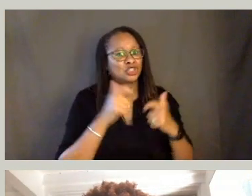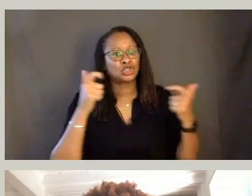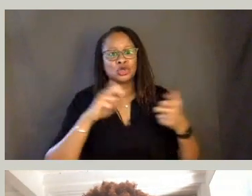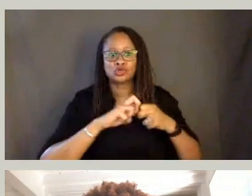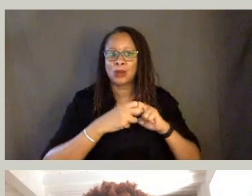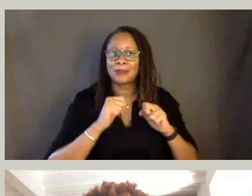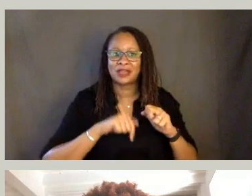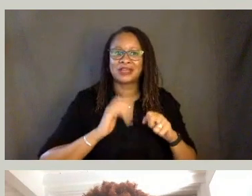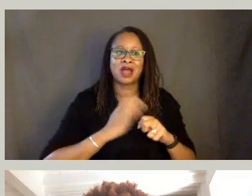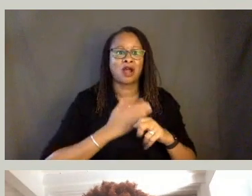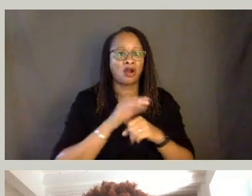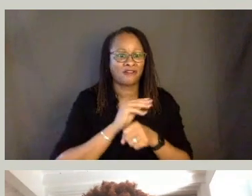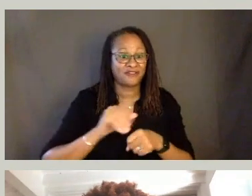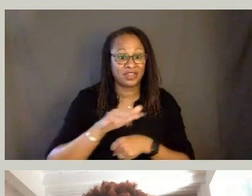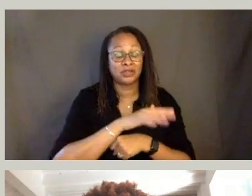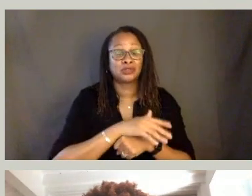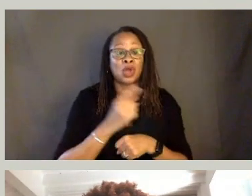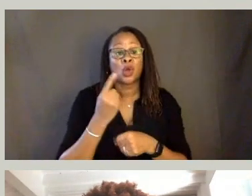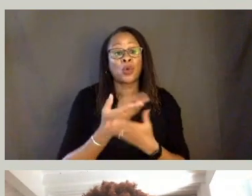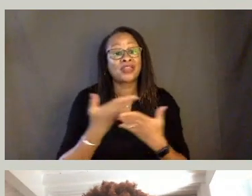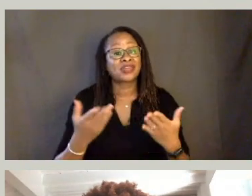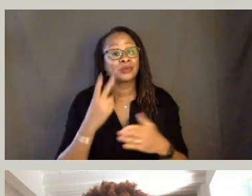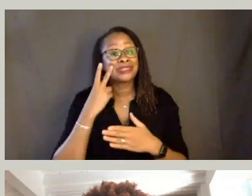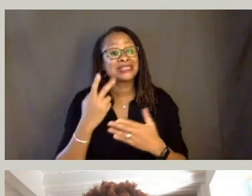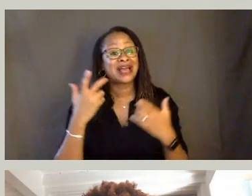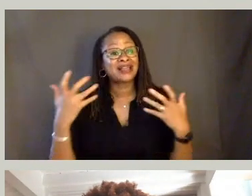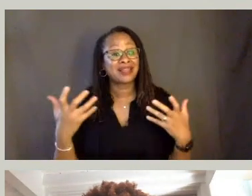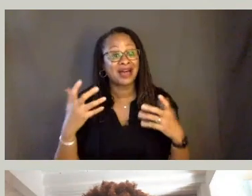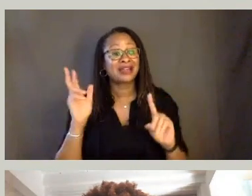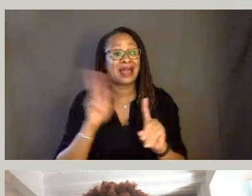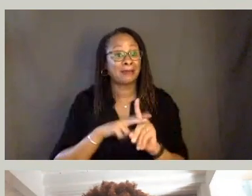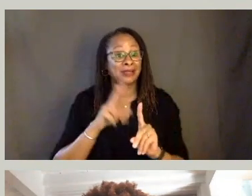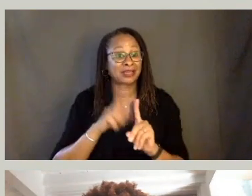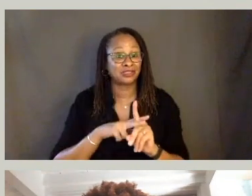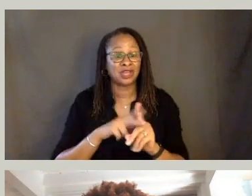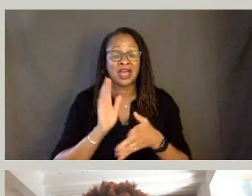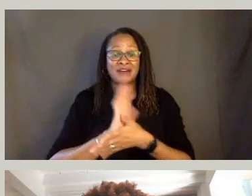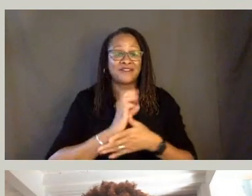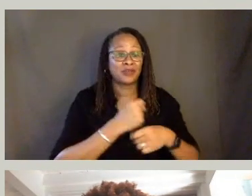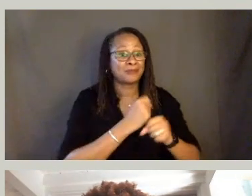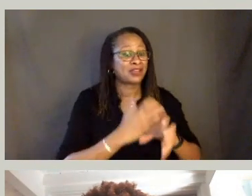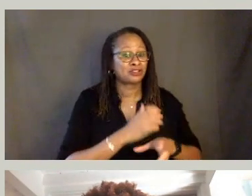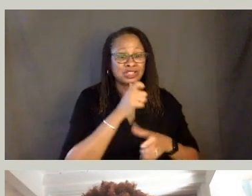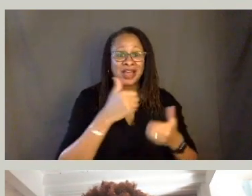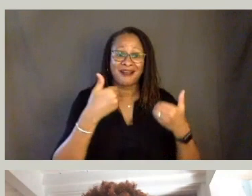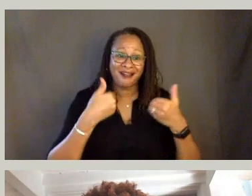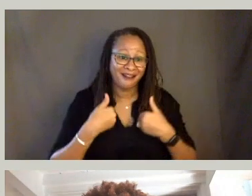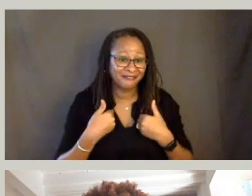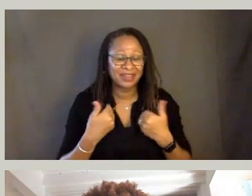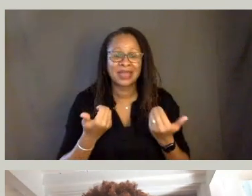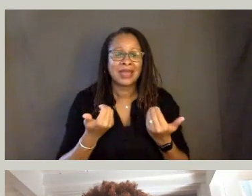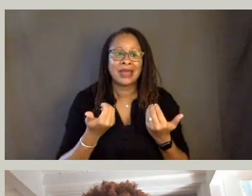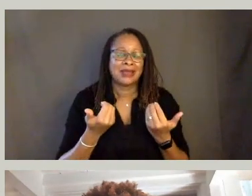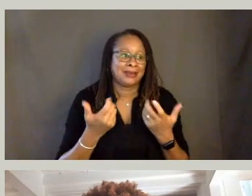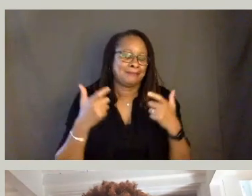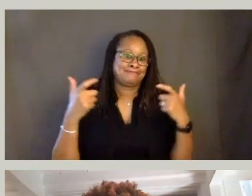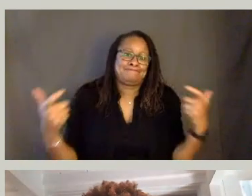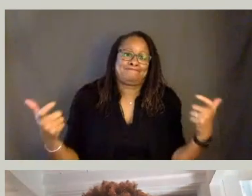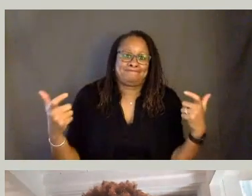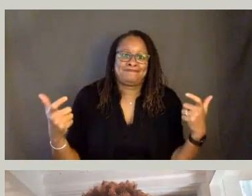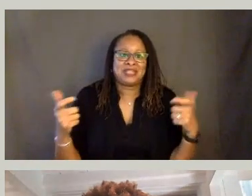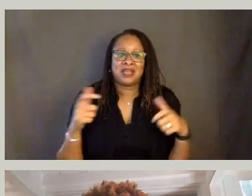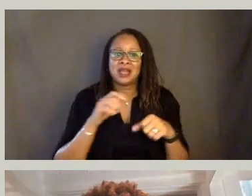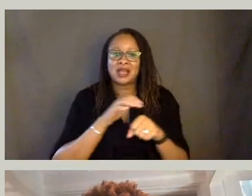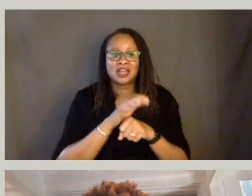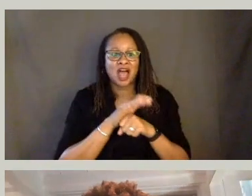But one thing we've seen a lot in applications and even those films we selected is filmmakers not having a substantial enough